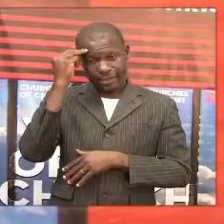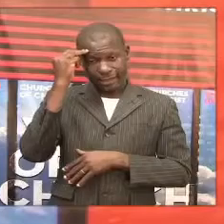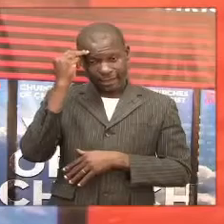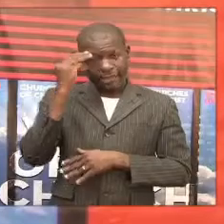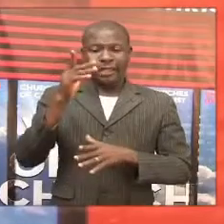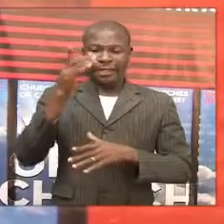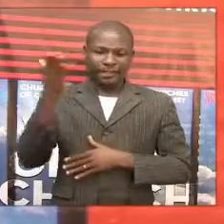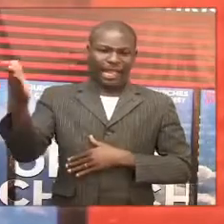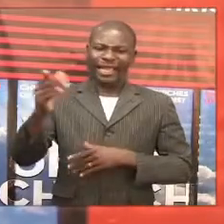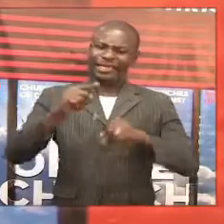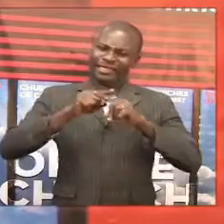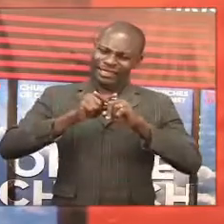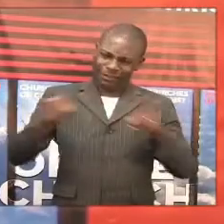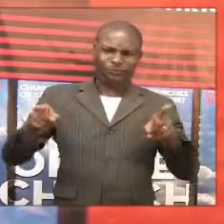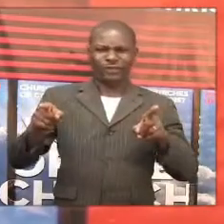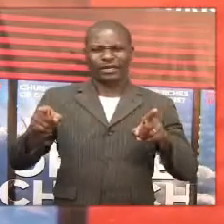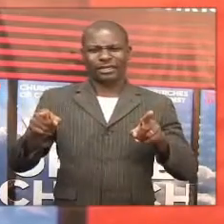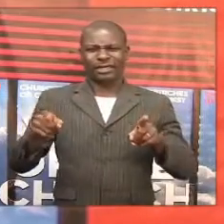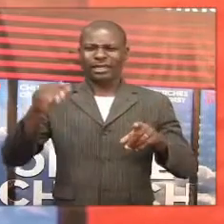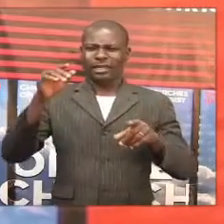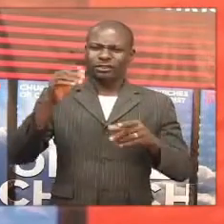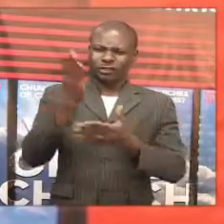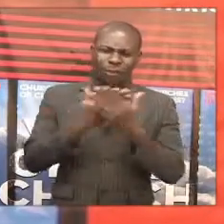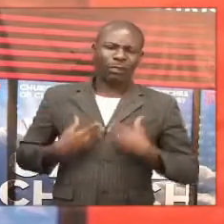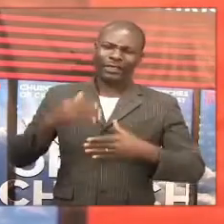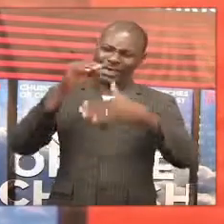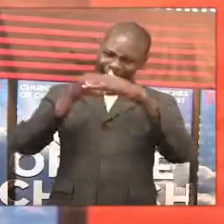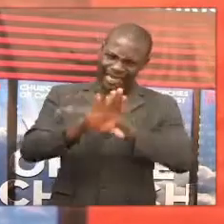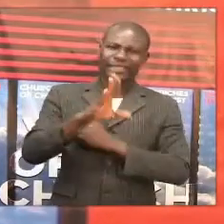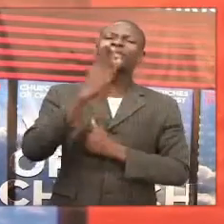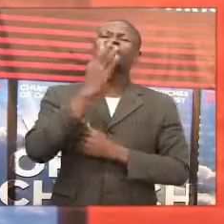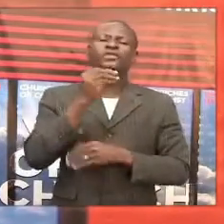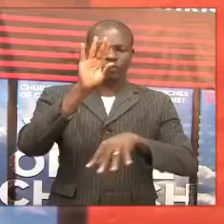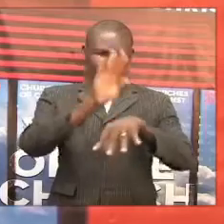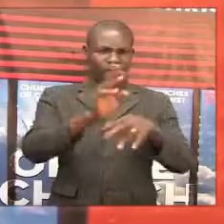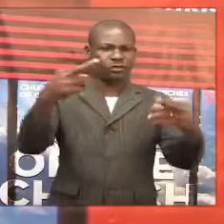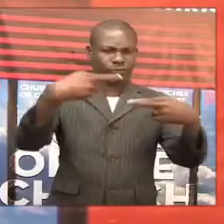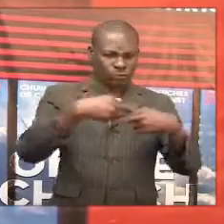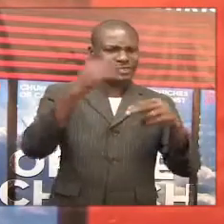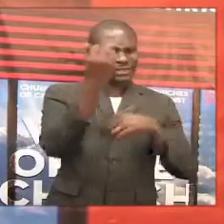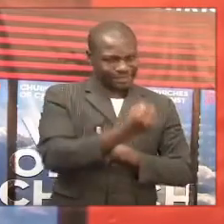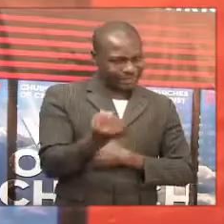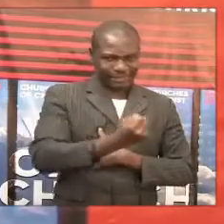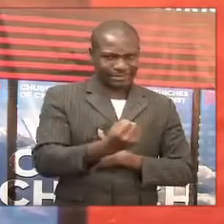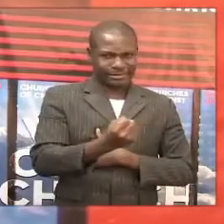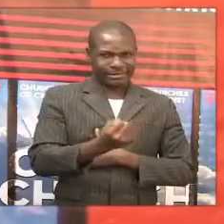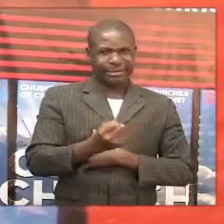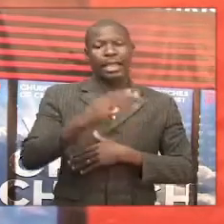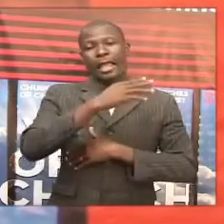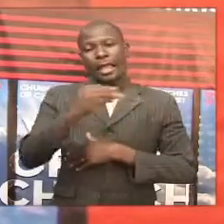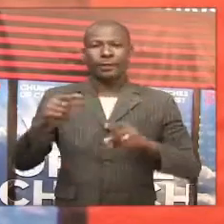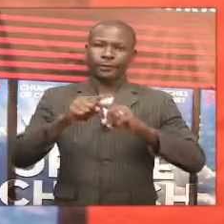Ensonson ye eda se obi akọ jufo asore demo memeneda. Ene se